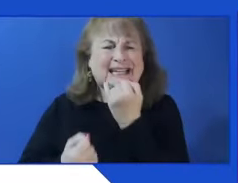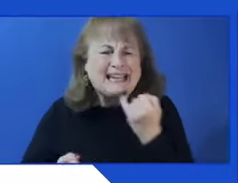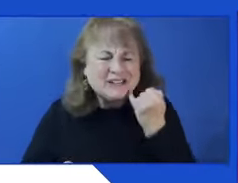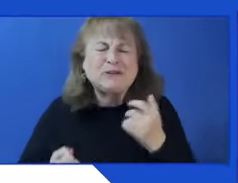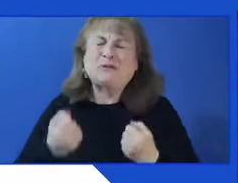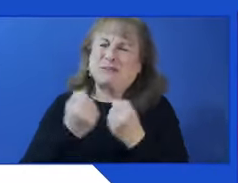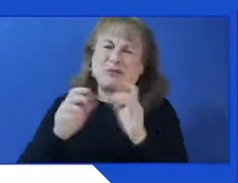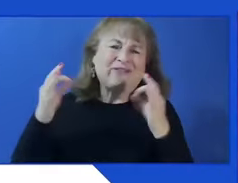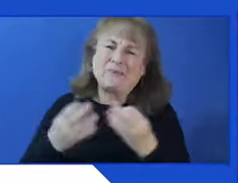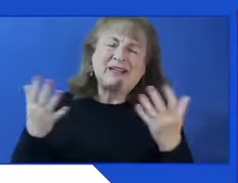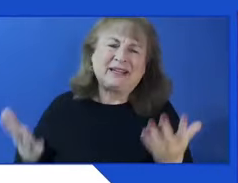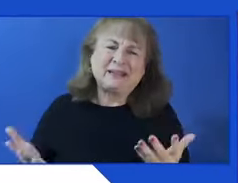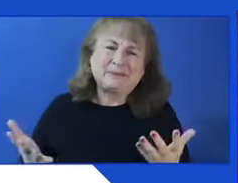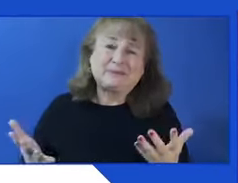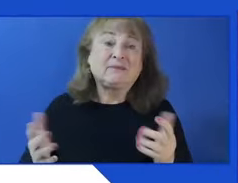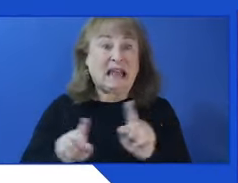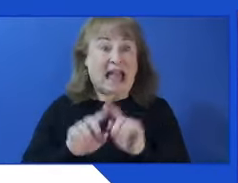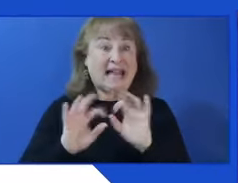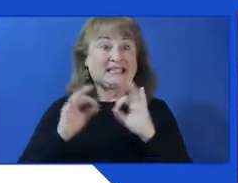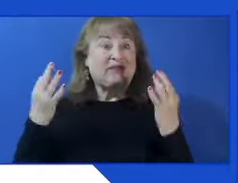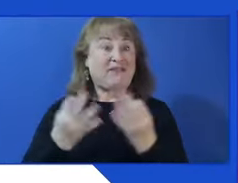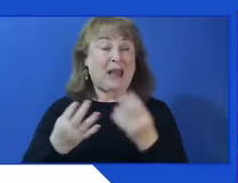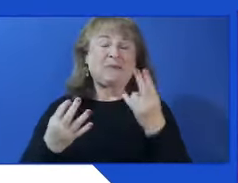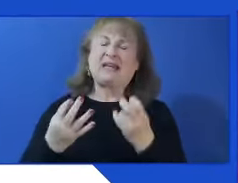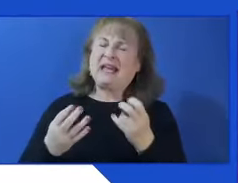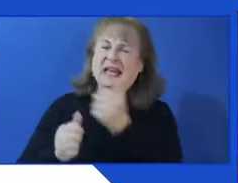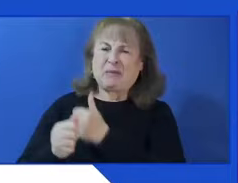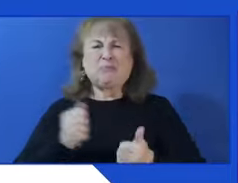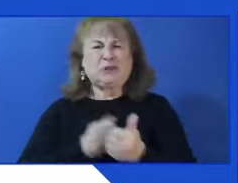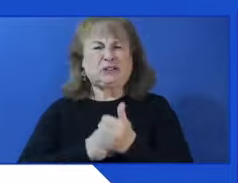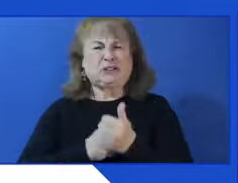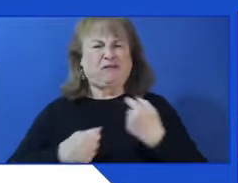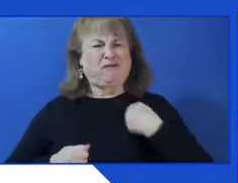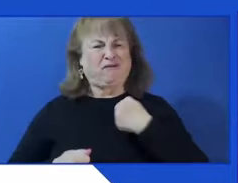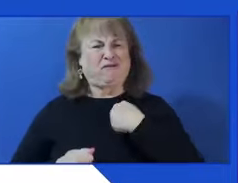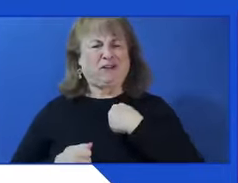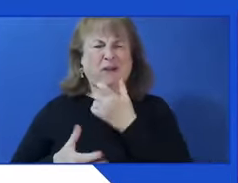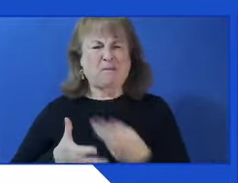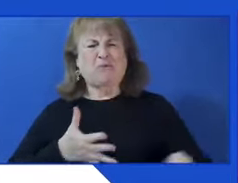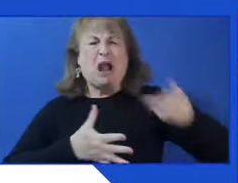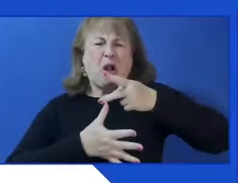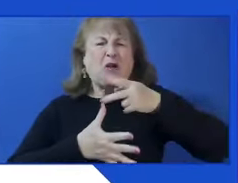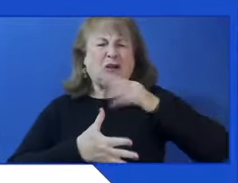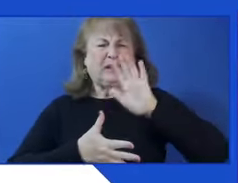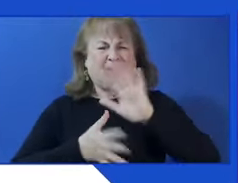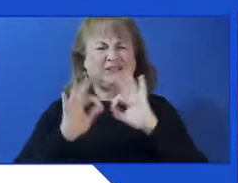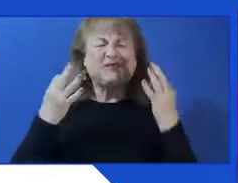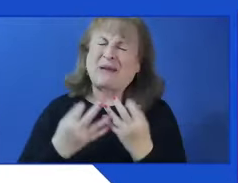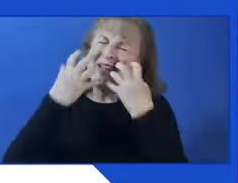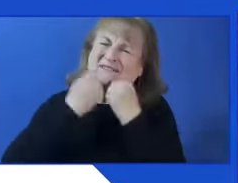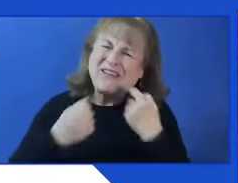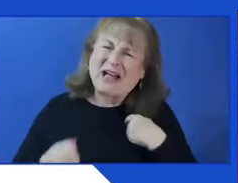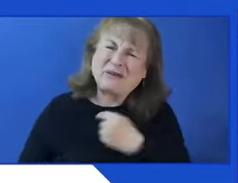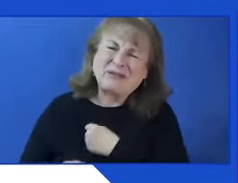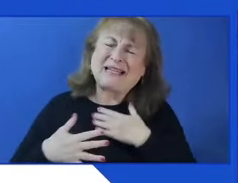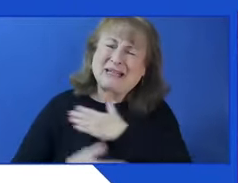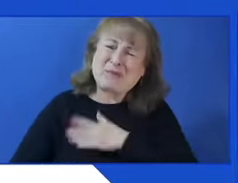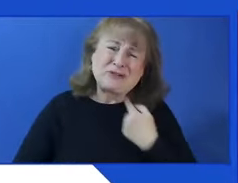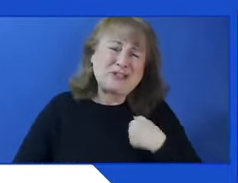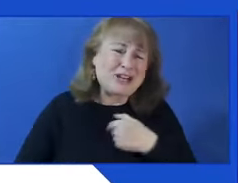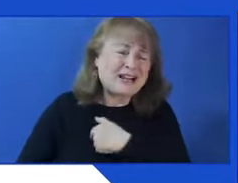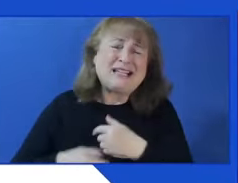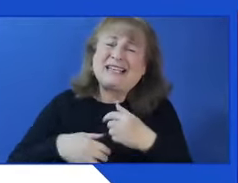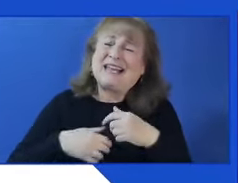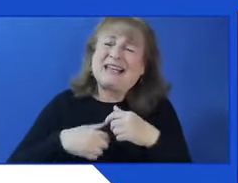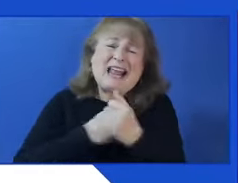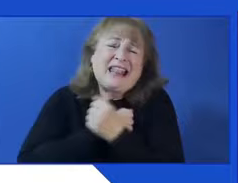And as a family, he always puts us first, and he values us so much, and he just appreciates and loves everyone around him,